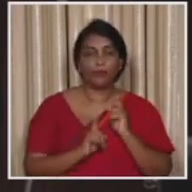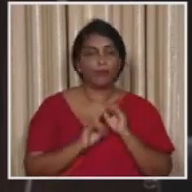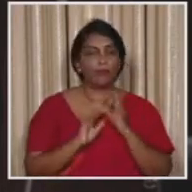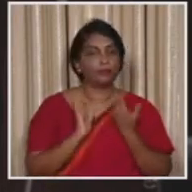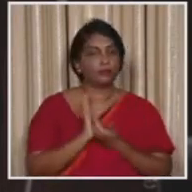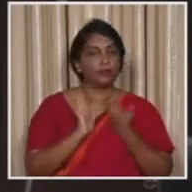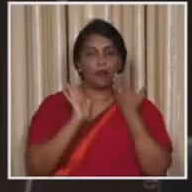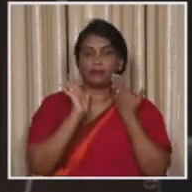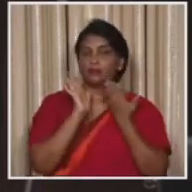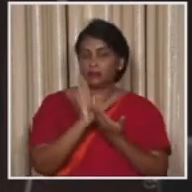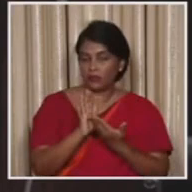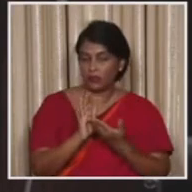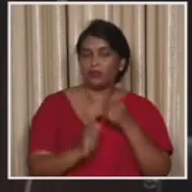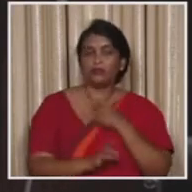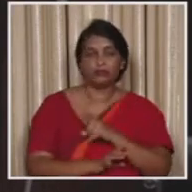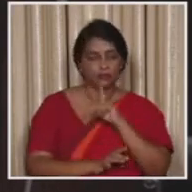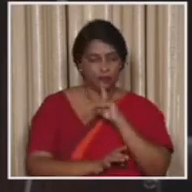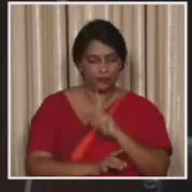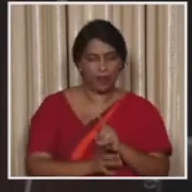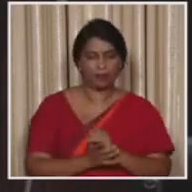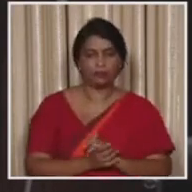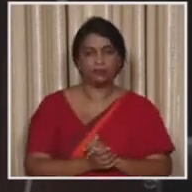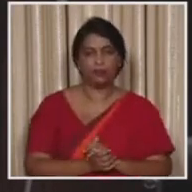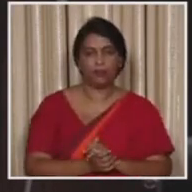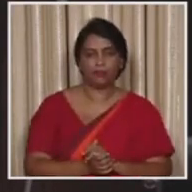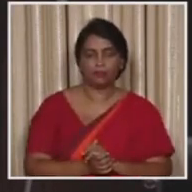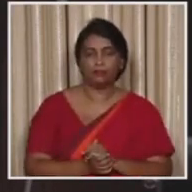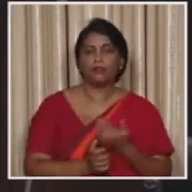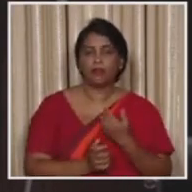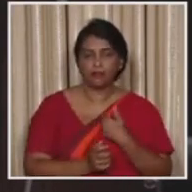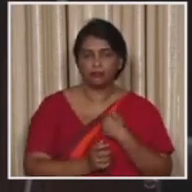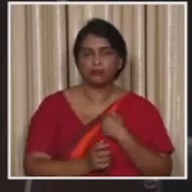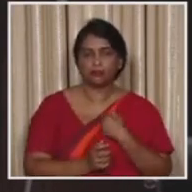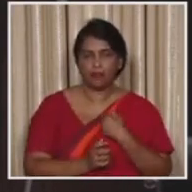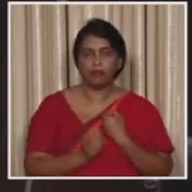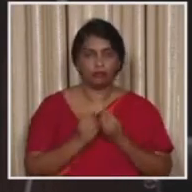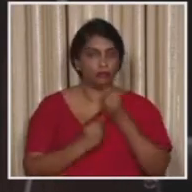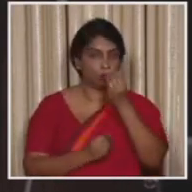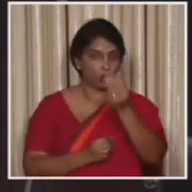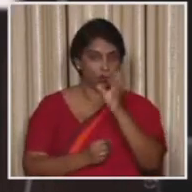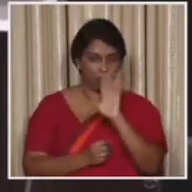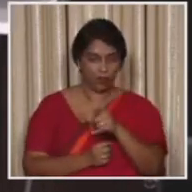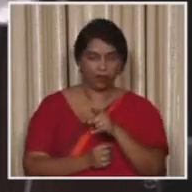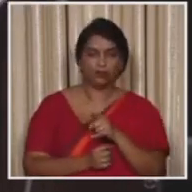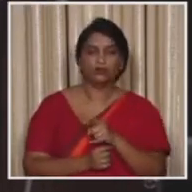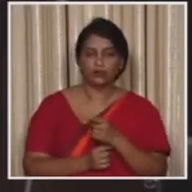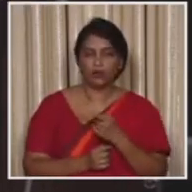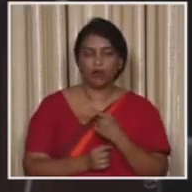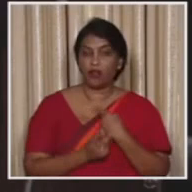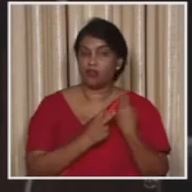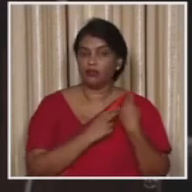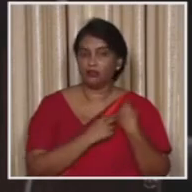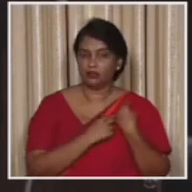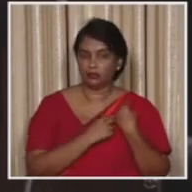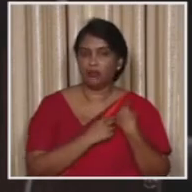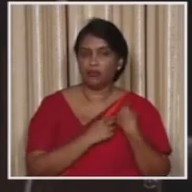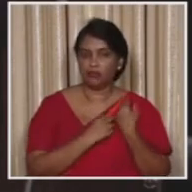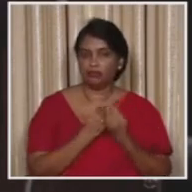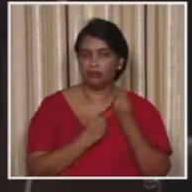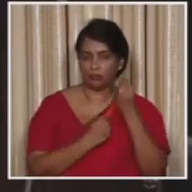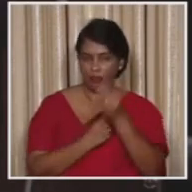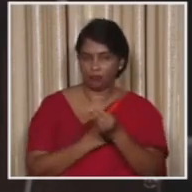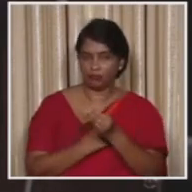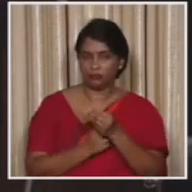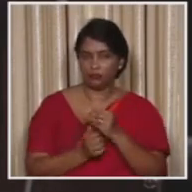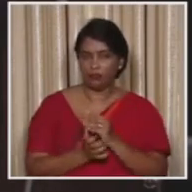not exist. Now, I want to send this to you. I thought it's my duty. I will send this to you.